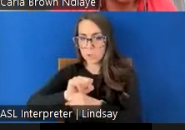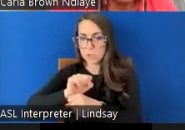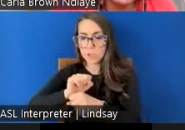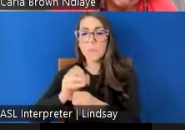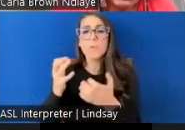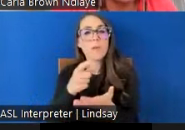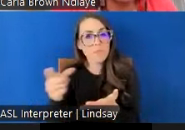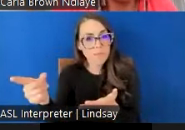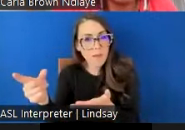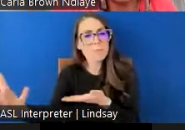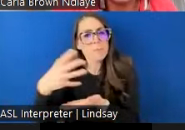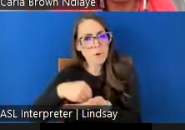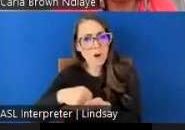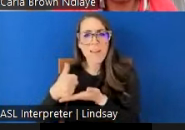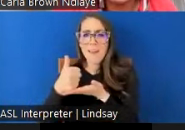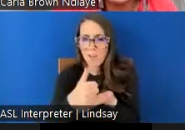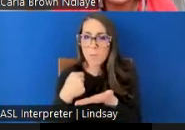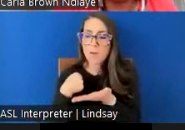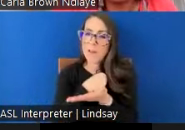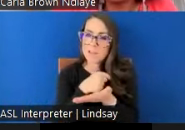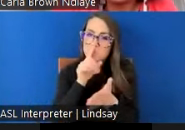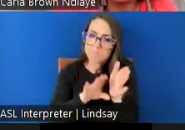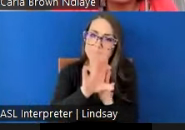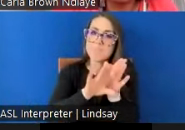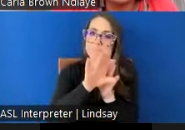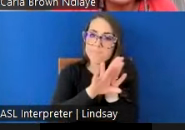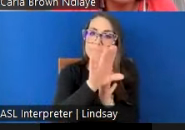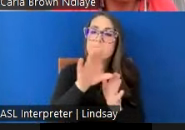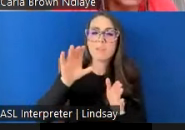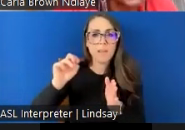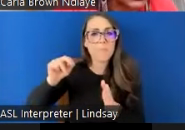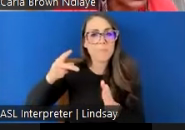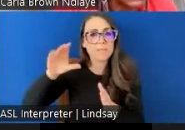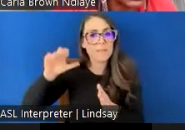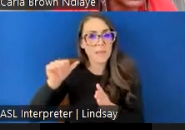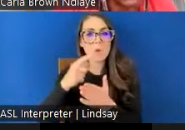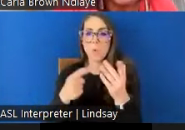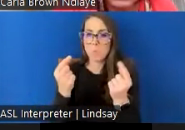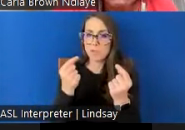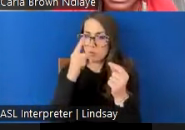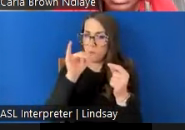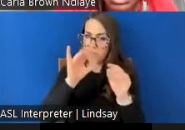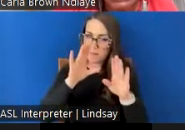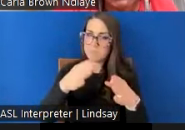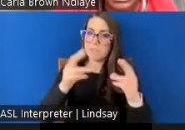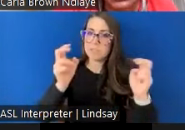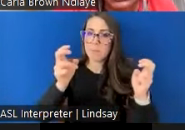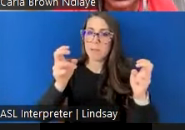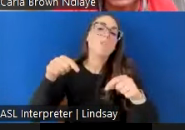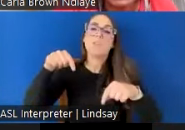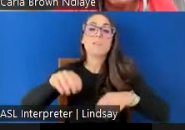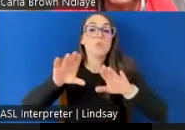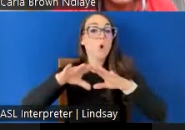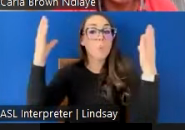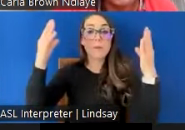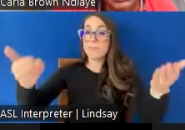part of the shaping of what NPCA does around this. So this is an open invitation. If you are